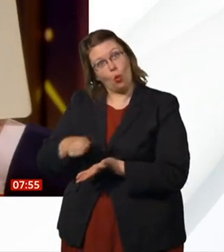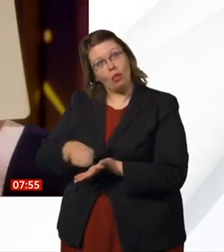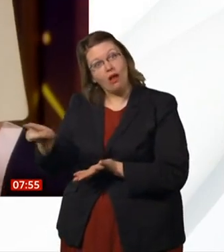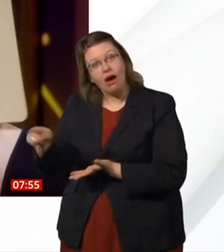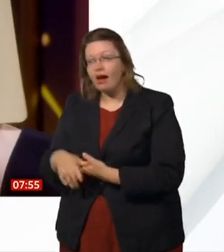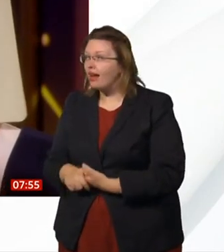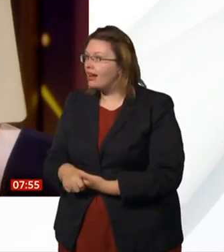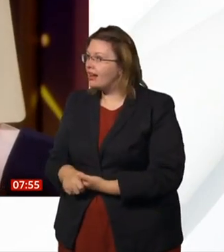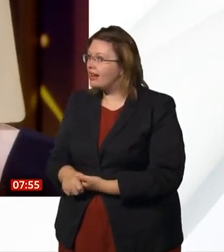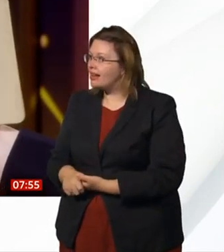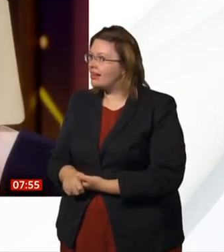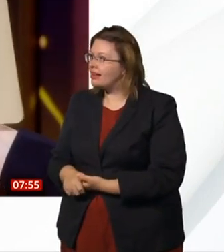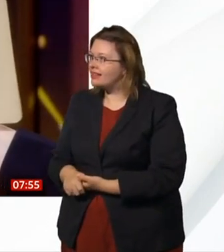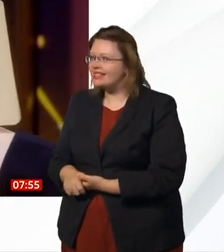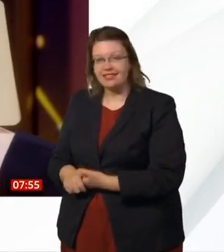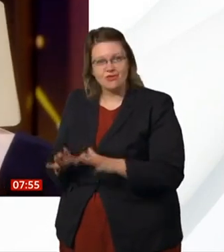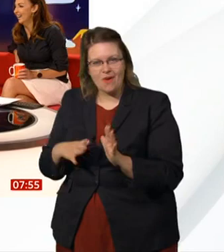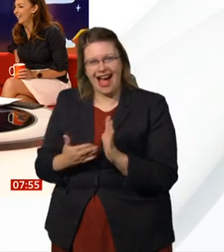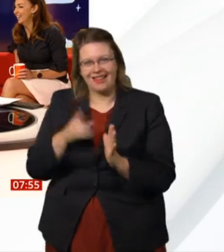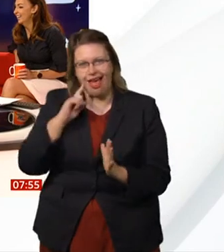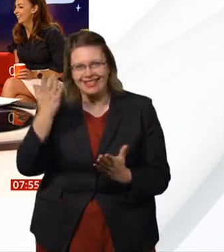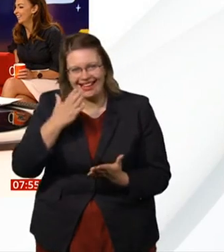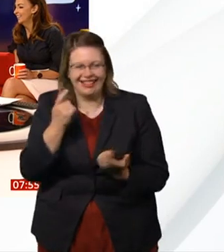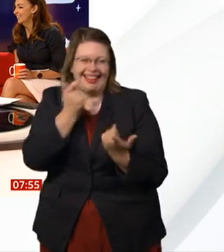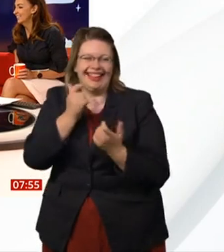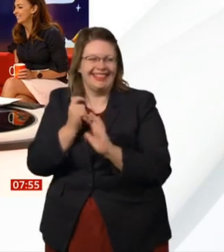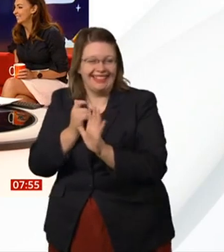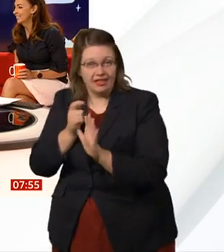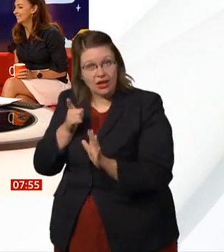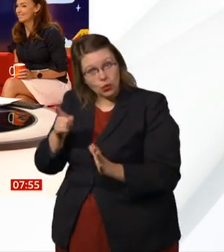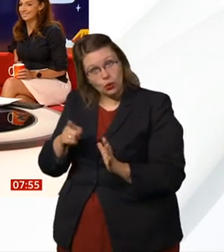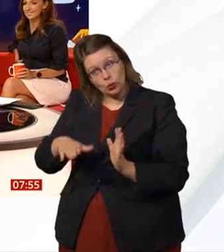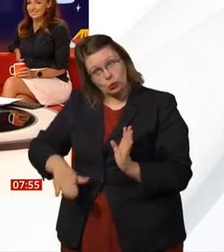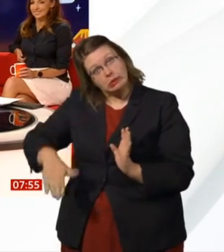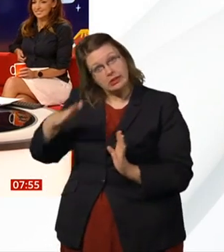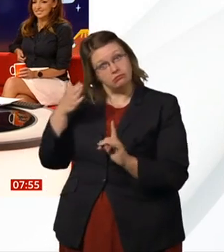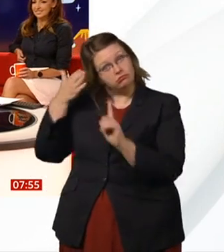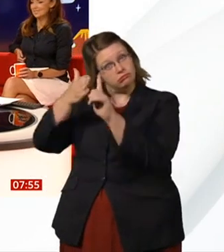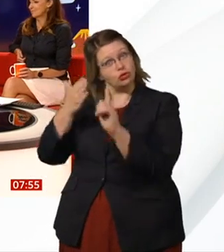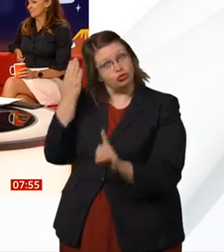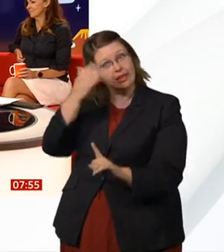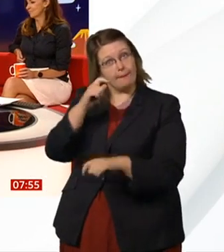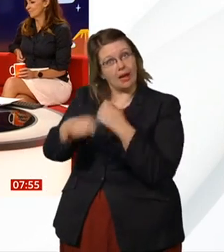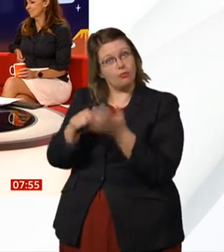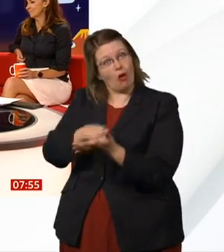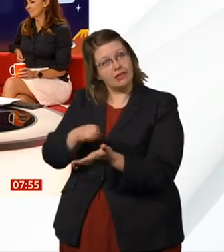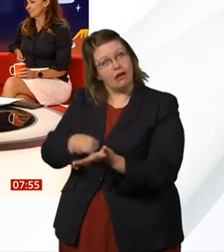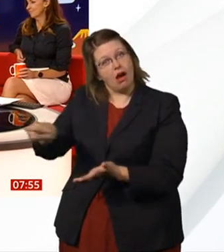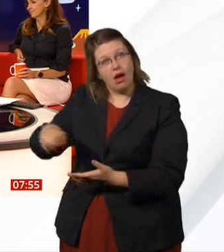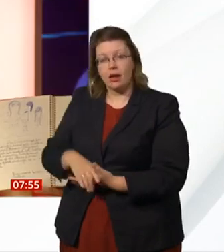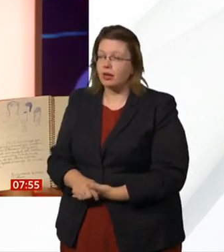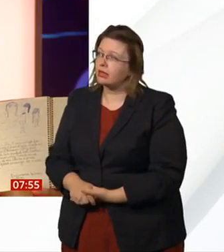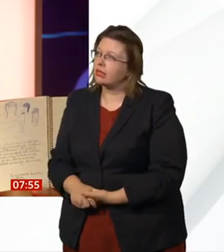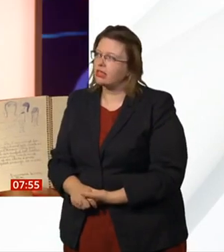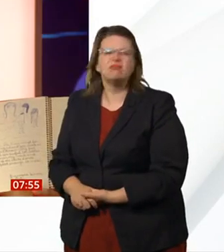didn't add that last night, I guess. But was that always your dream, even at this age? You were sort of thinking then about a